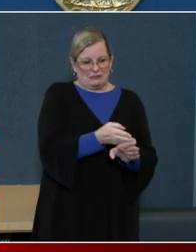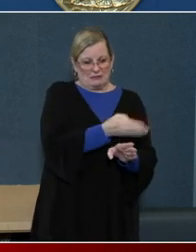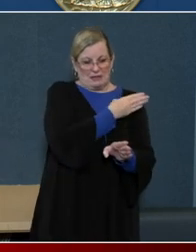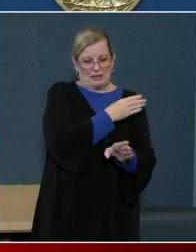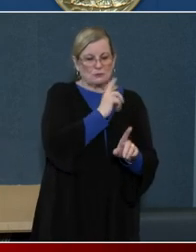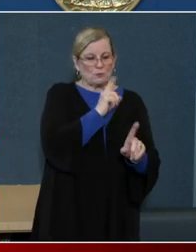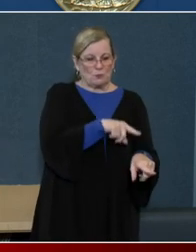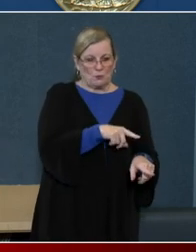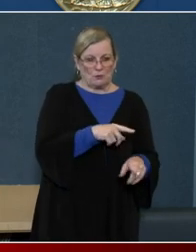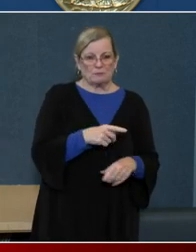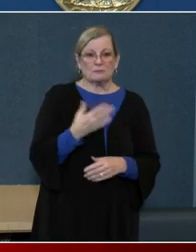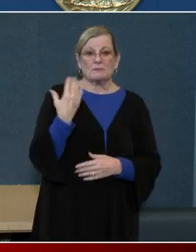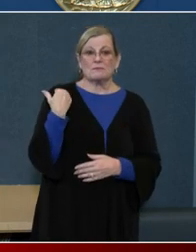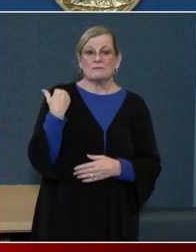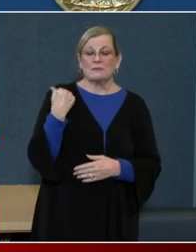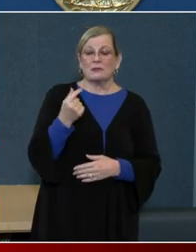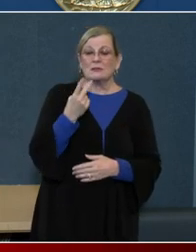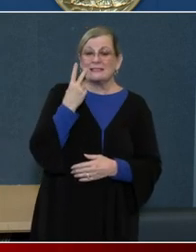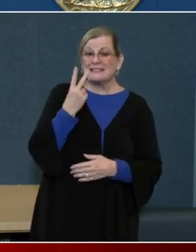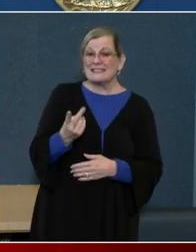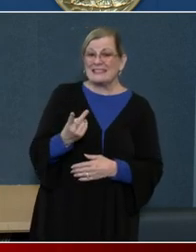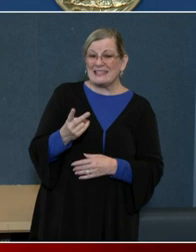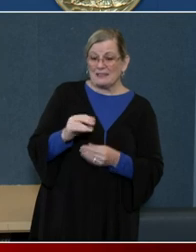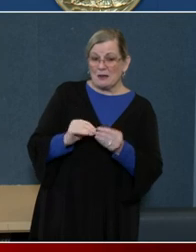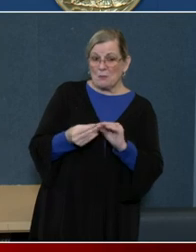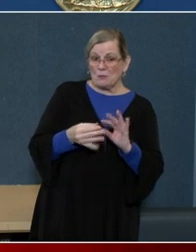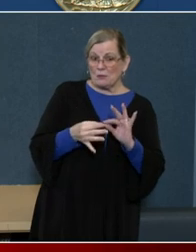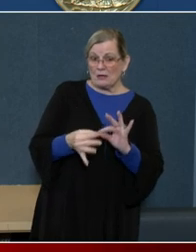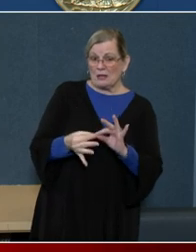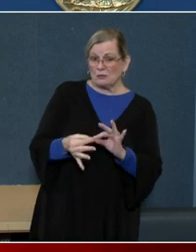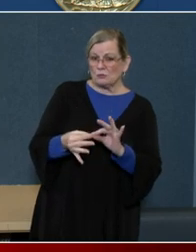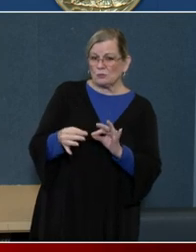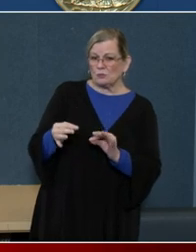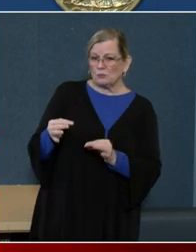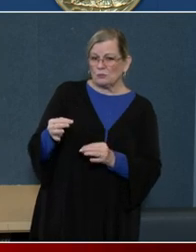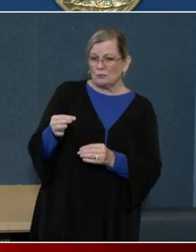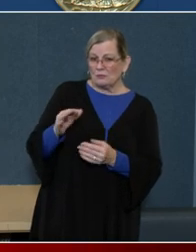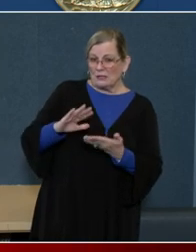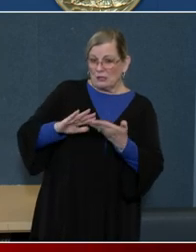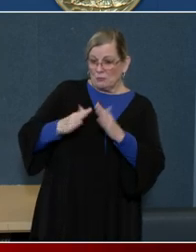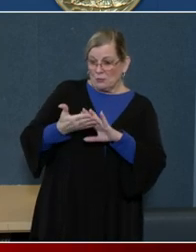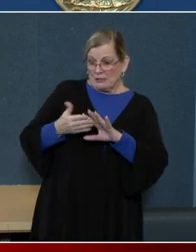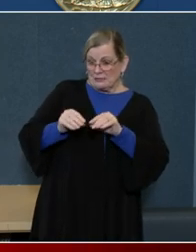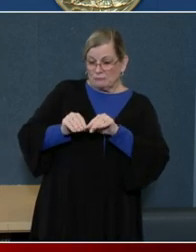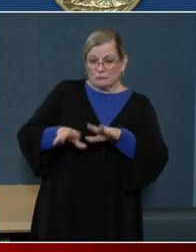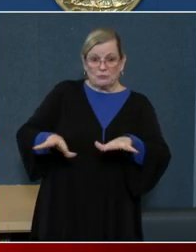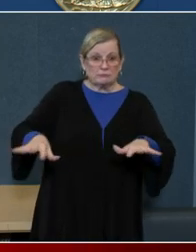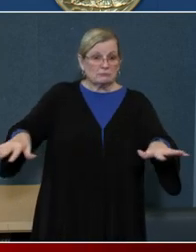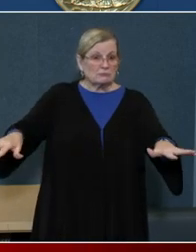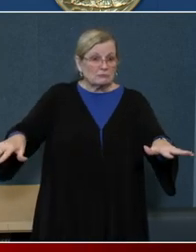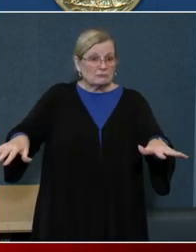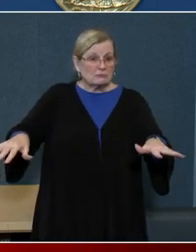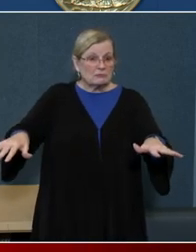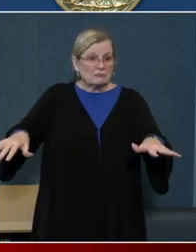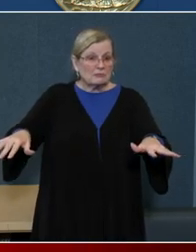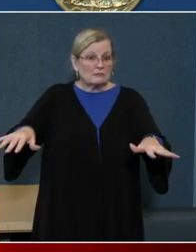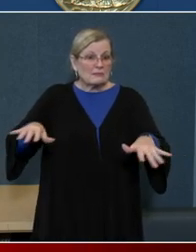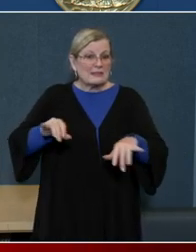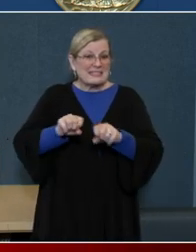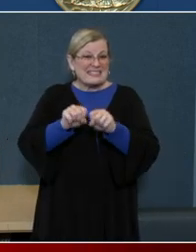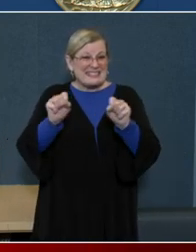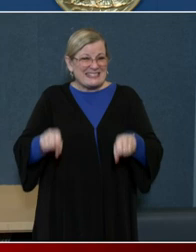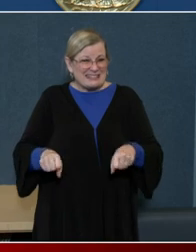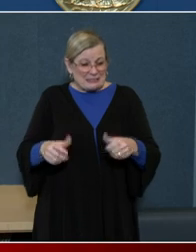see our metrics related to the level of community spread, the health system capacity, public